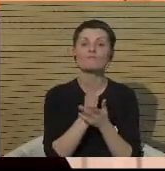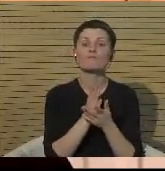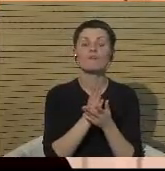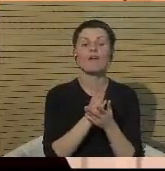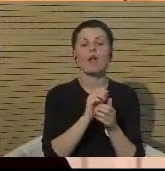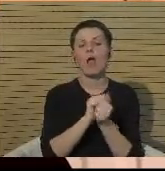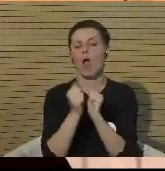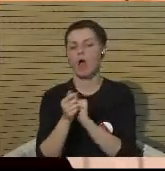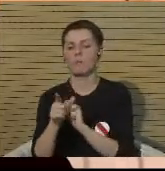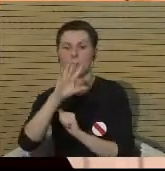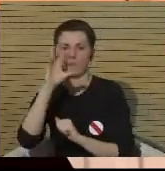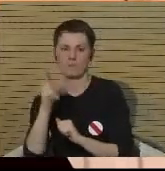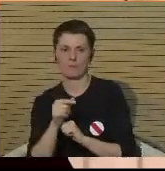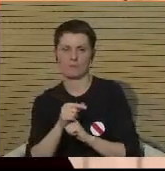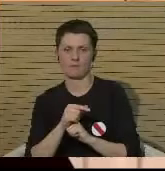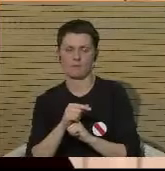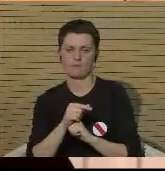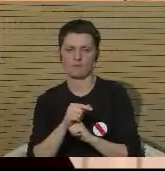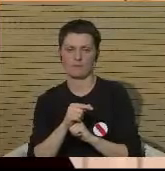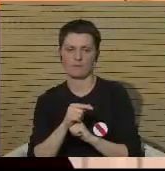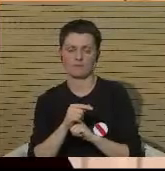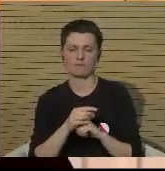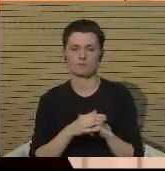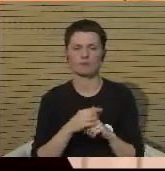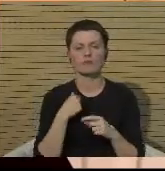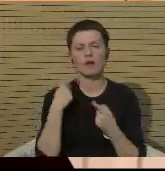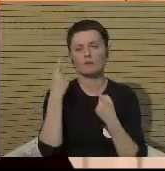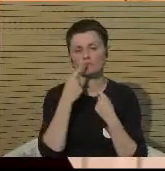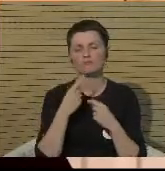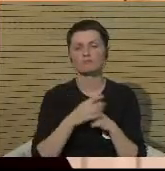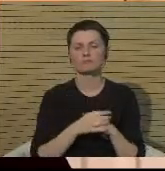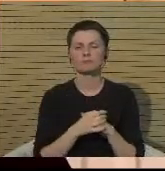either faithful, either loyal, or beautiful.